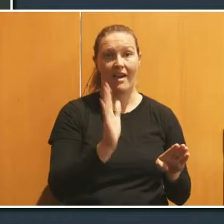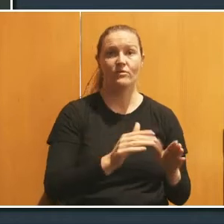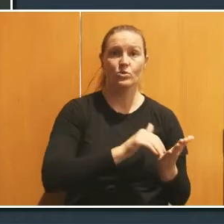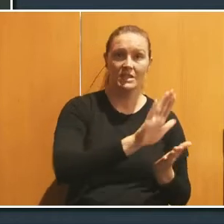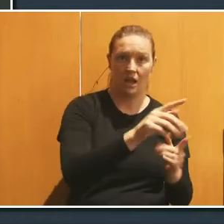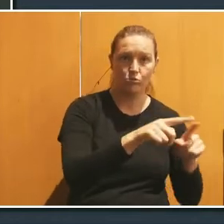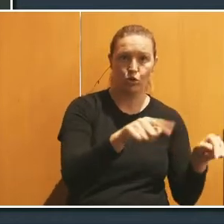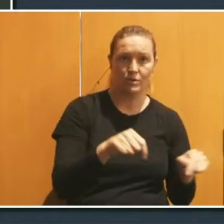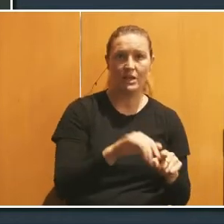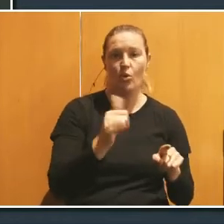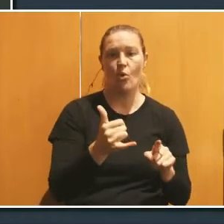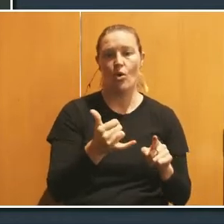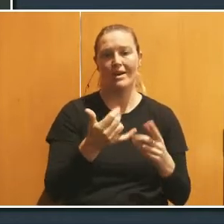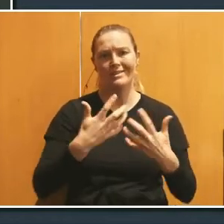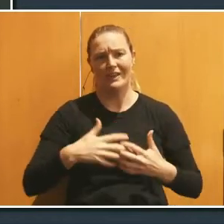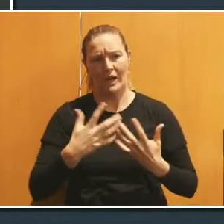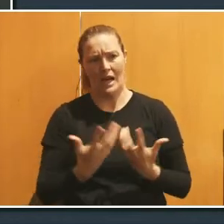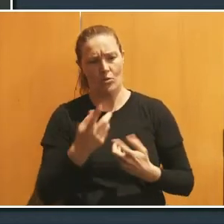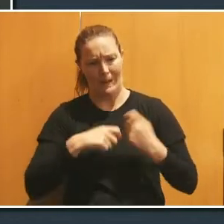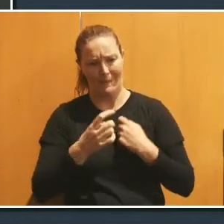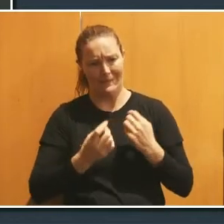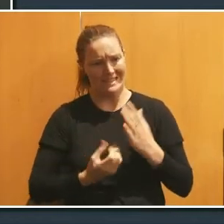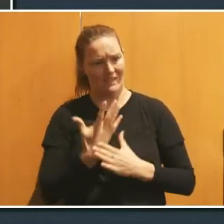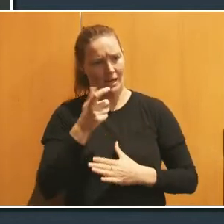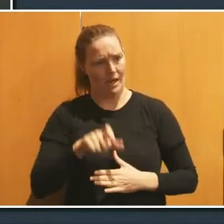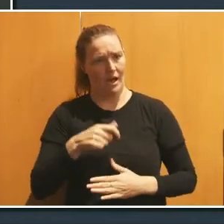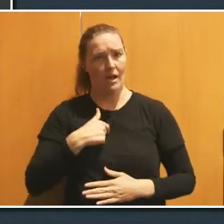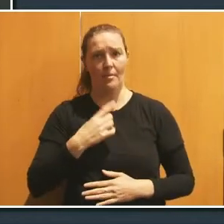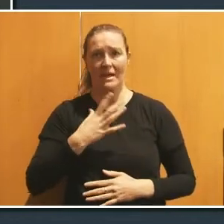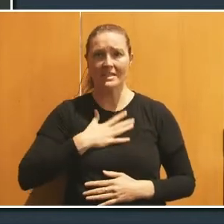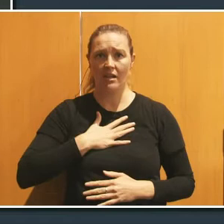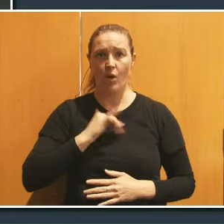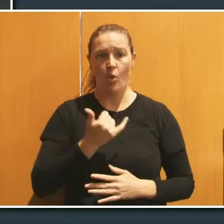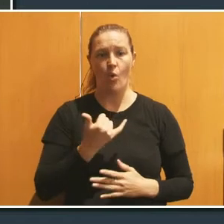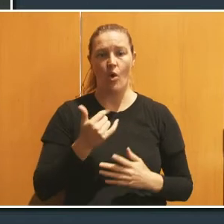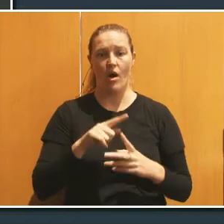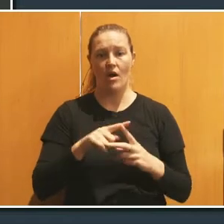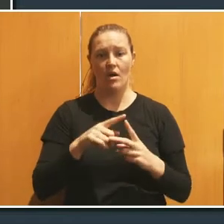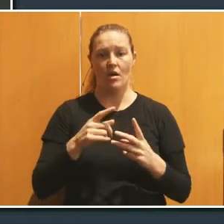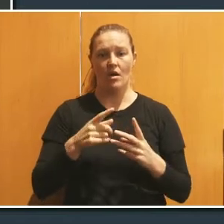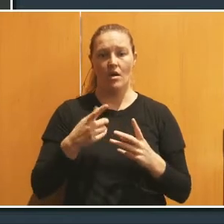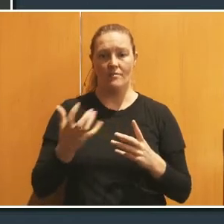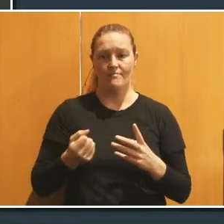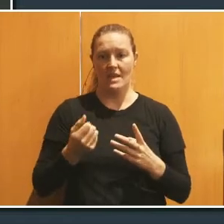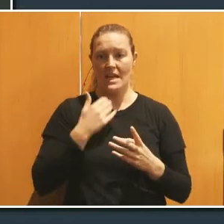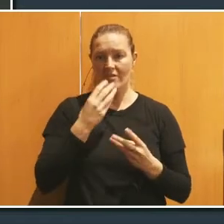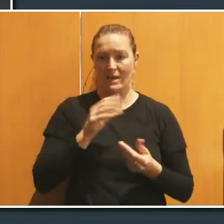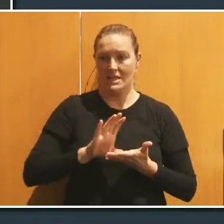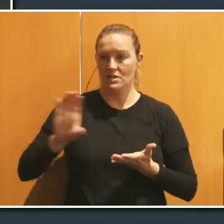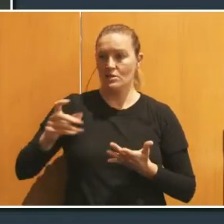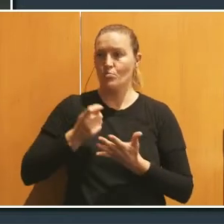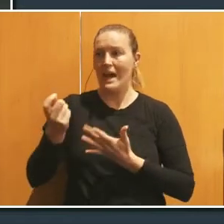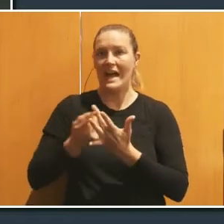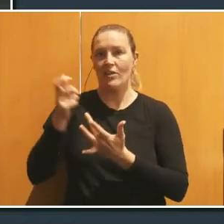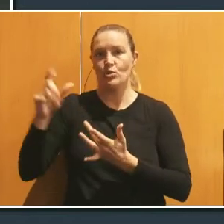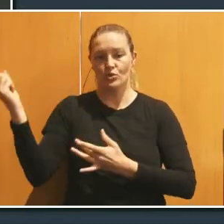figure out how I'm going to turn into being a developer or come up with enough money to get a developer to come in and do this for me, which a lot of